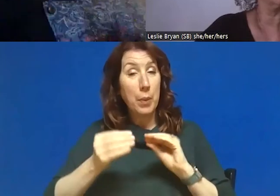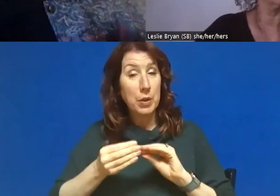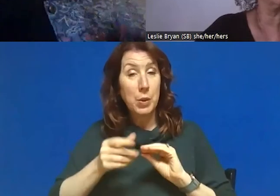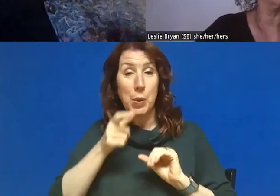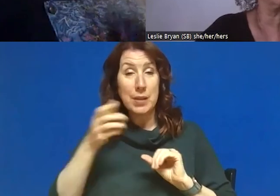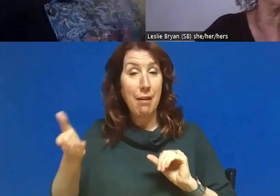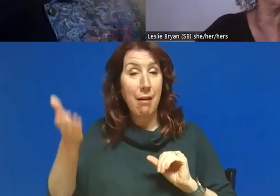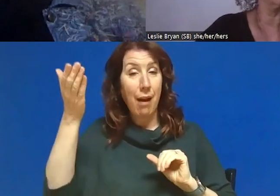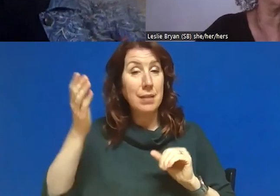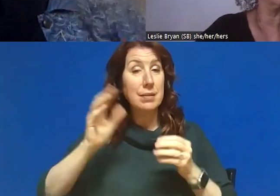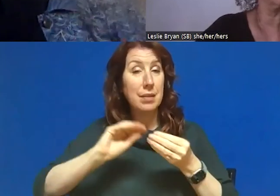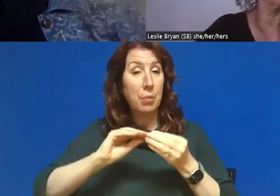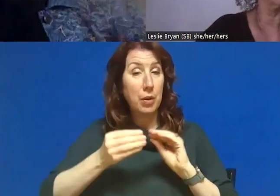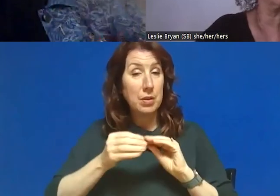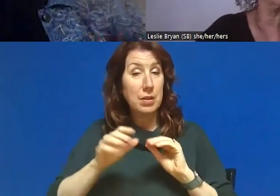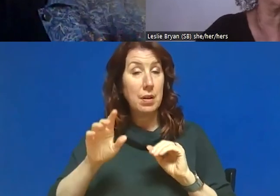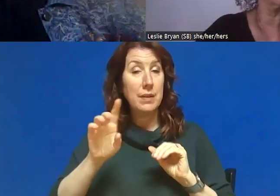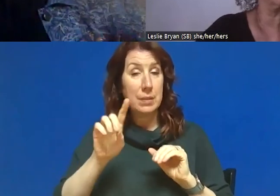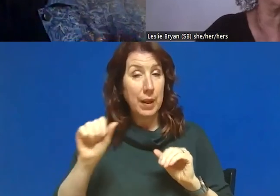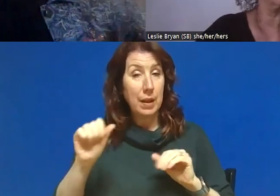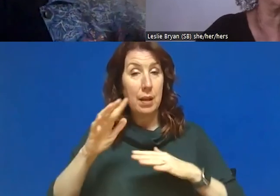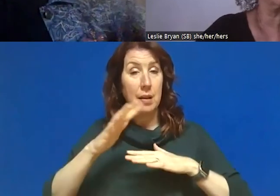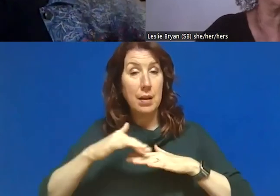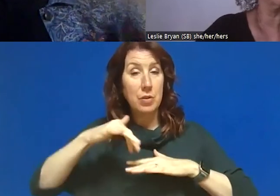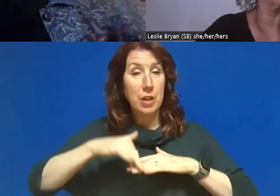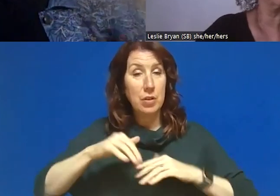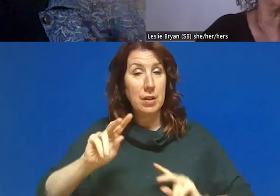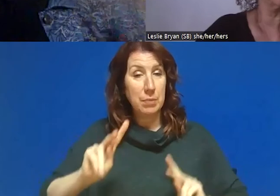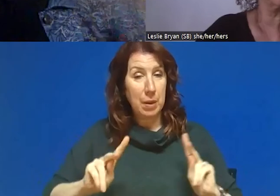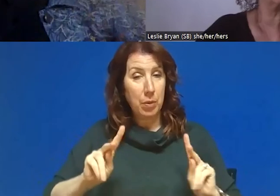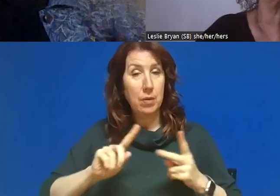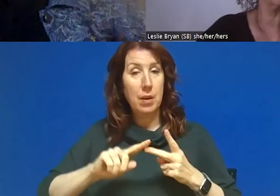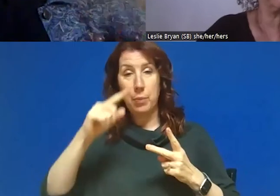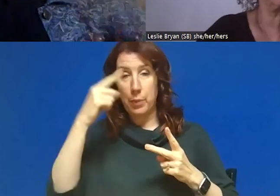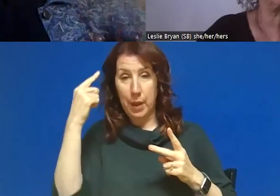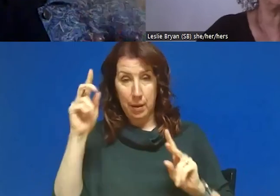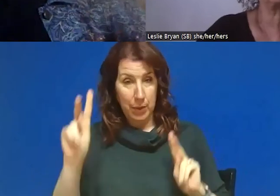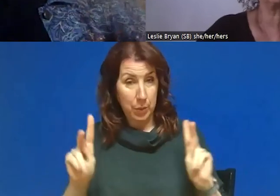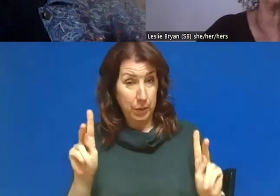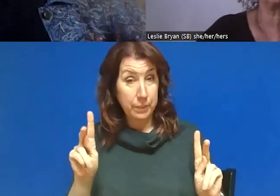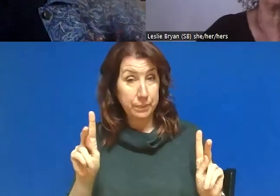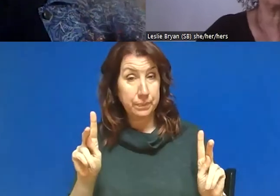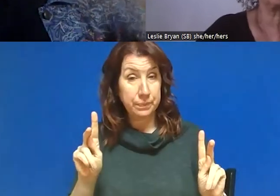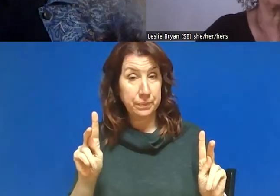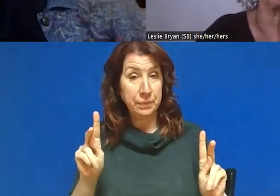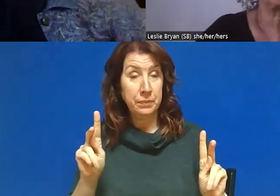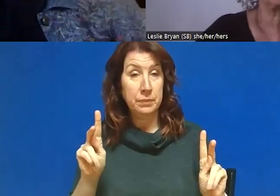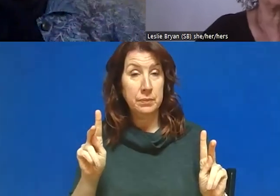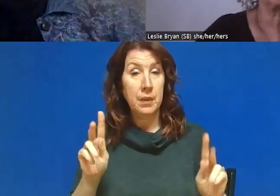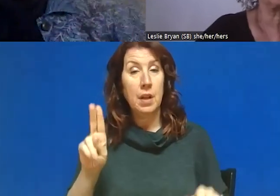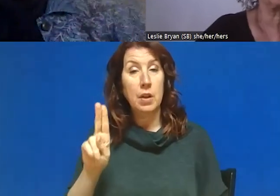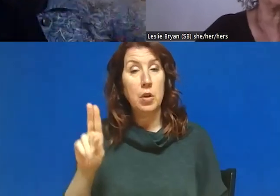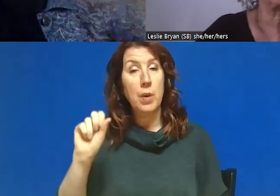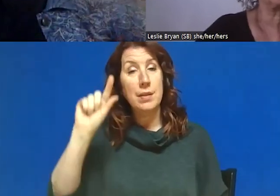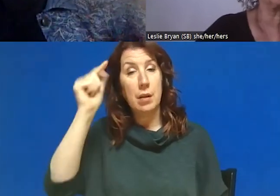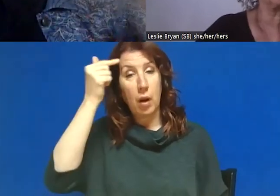disability, Indigenous folk and Black folk, the the U.S. government